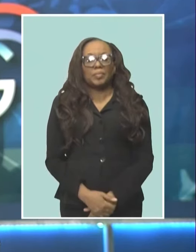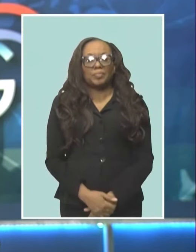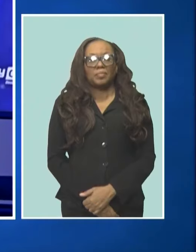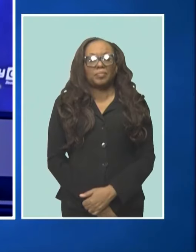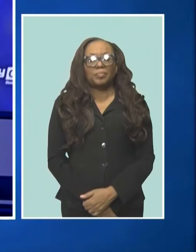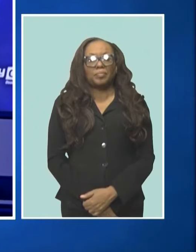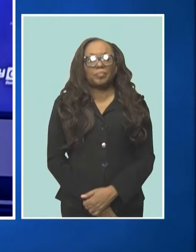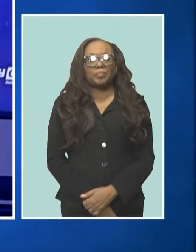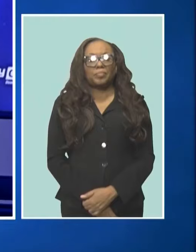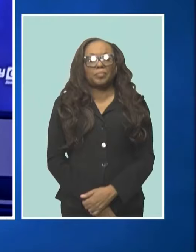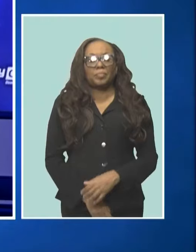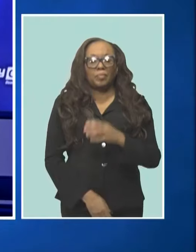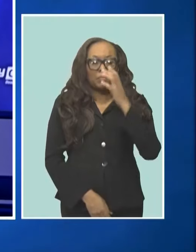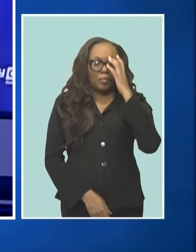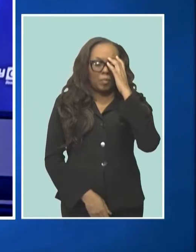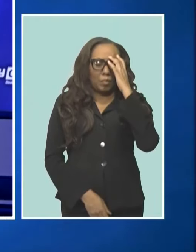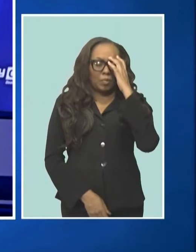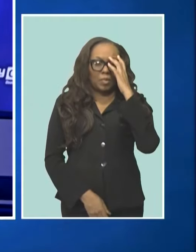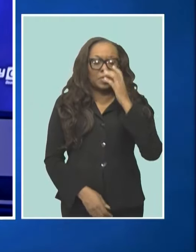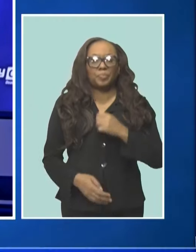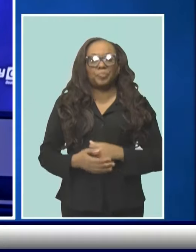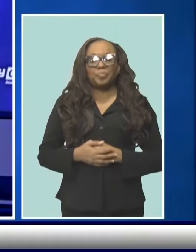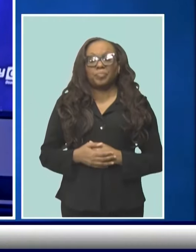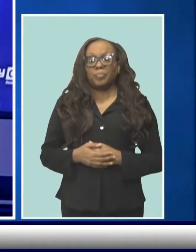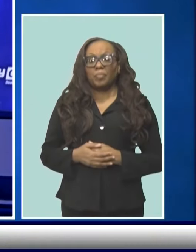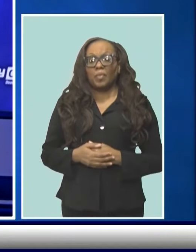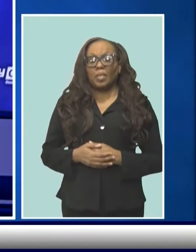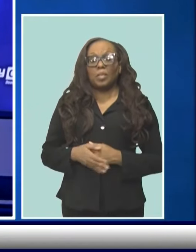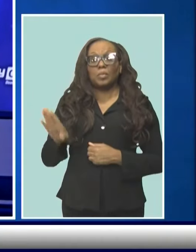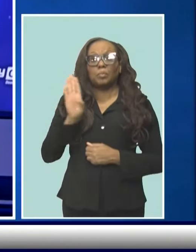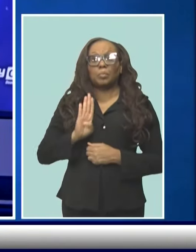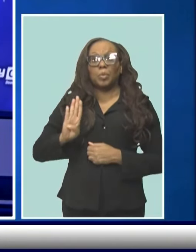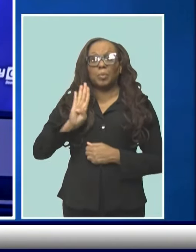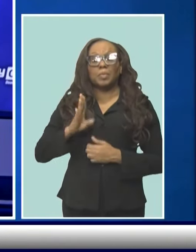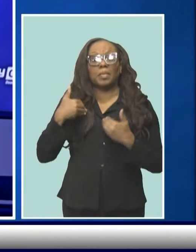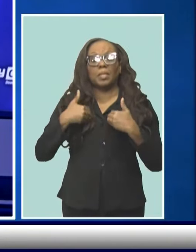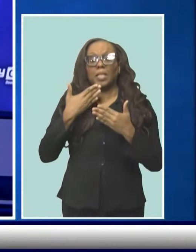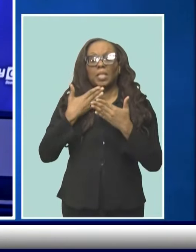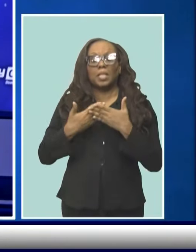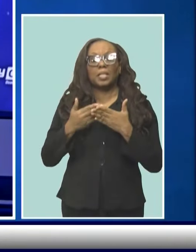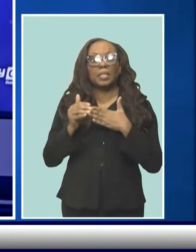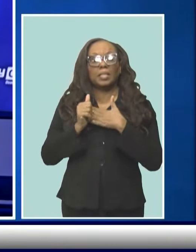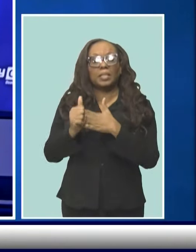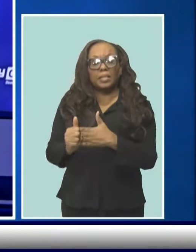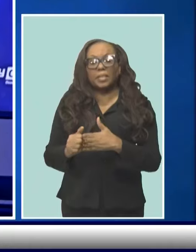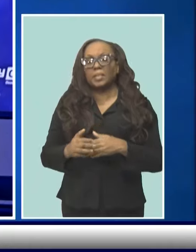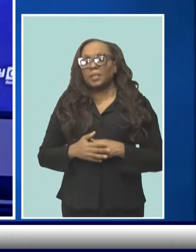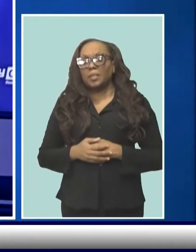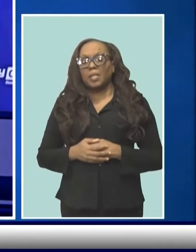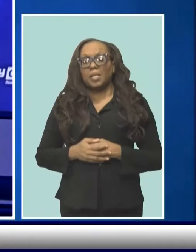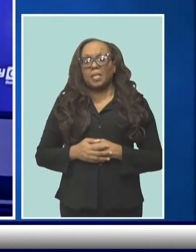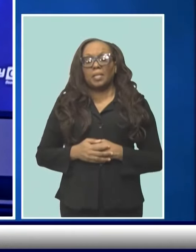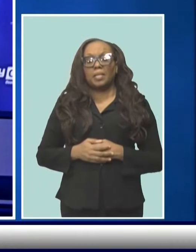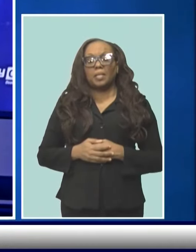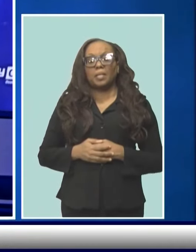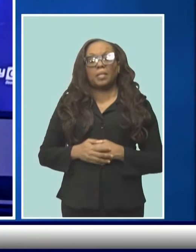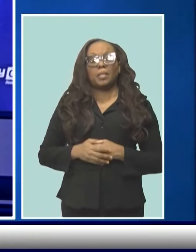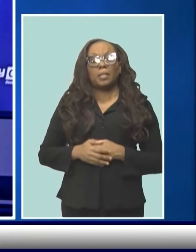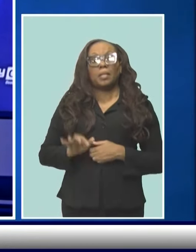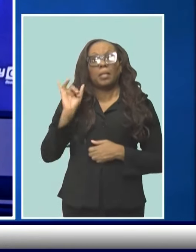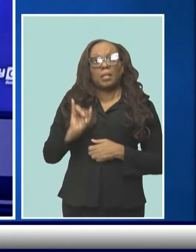It is through this leadership that businesses such as Courts feel very confident